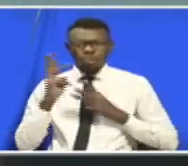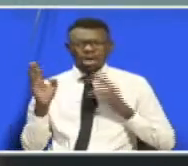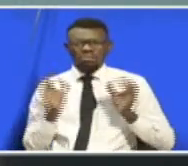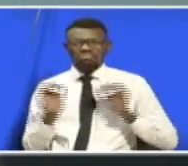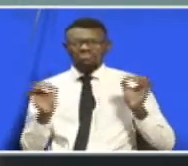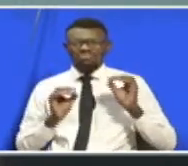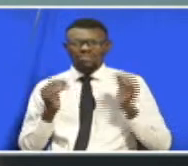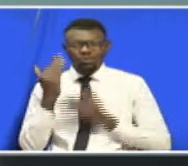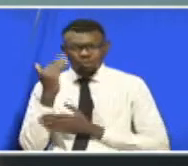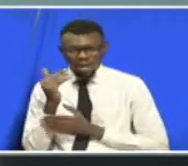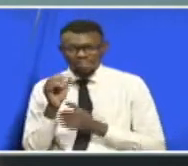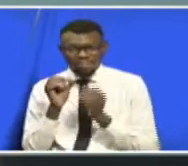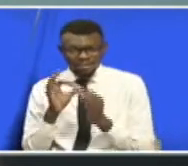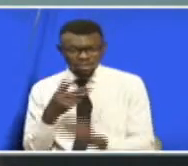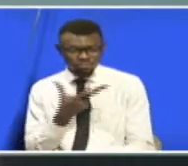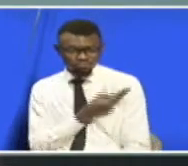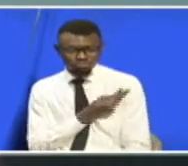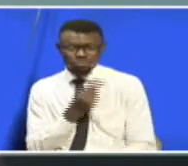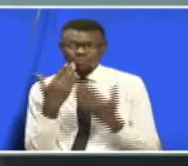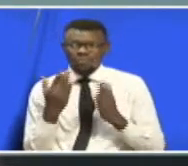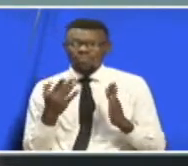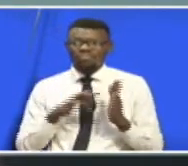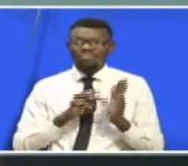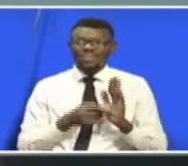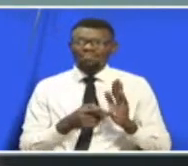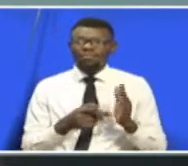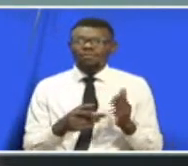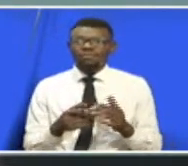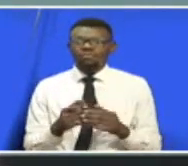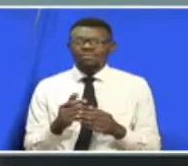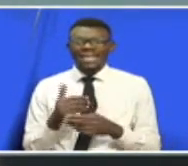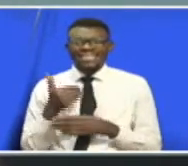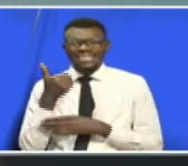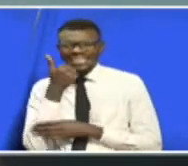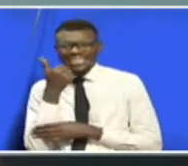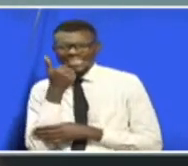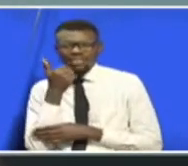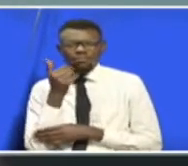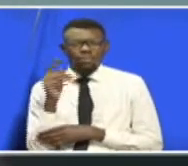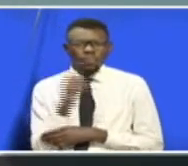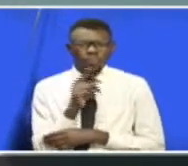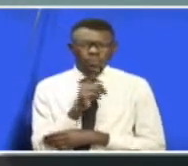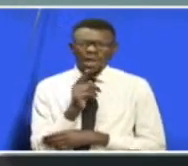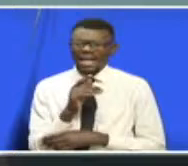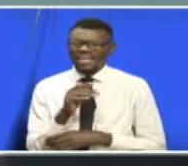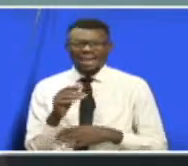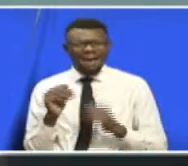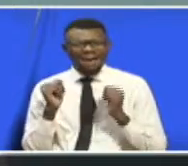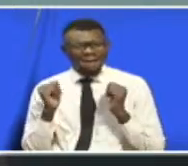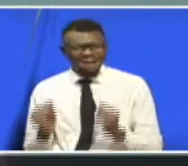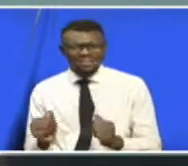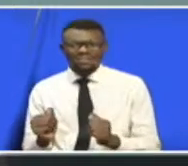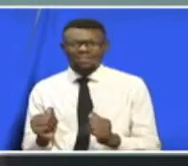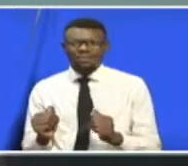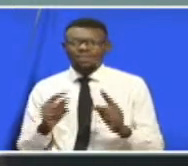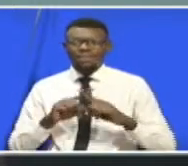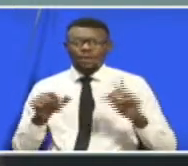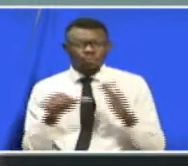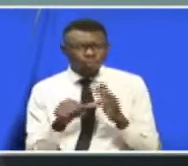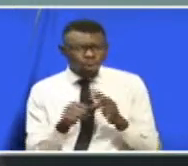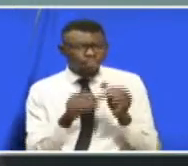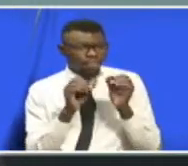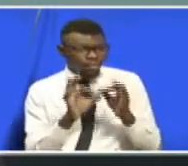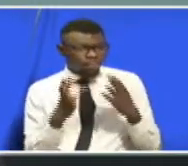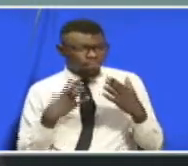we know that if you've been vaccinated, your chances of getting serious disease are very low. Mm-hmm. The problem is with those who have not